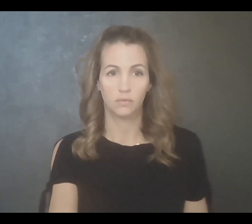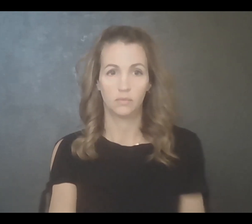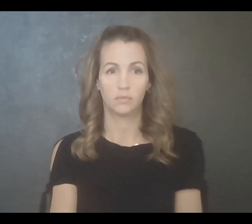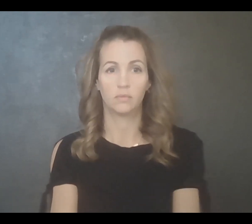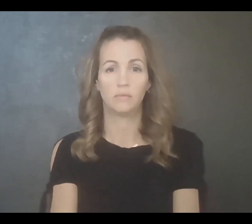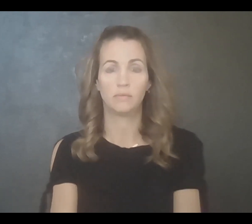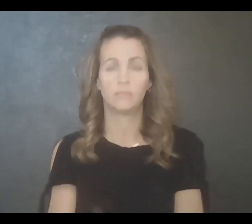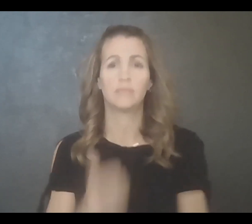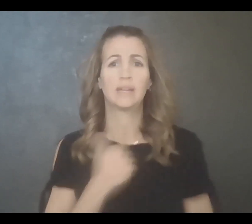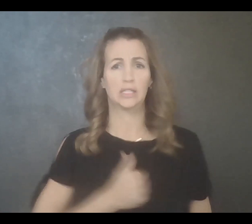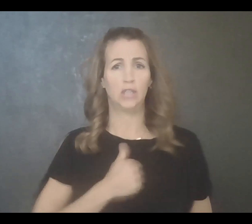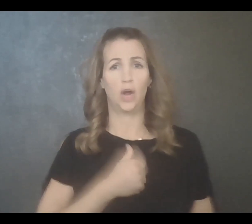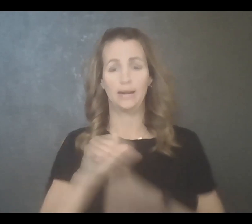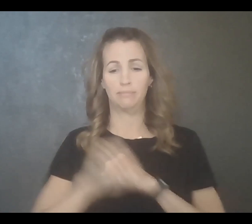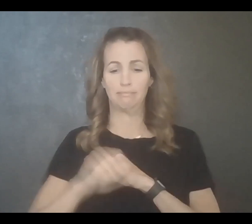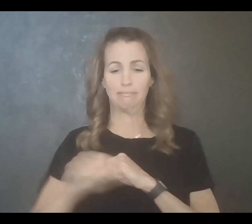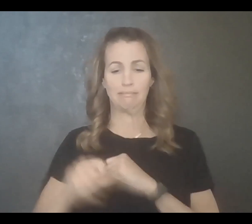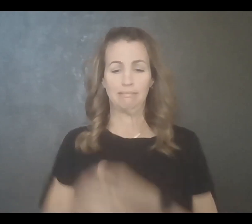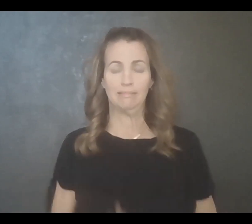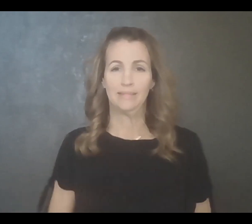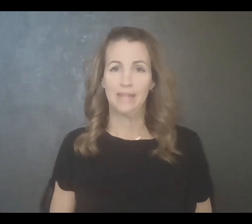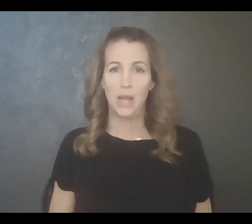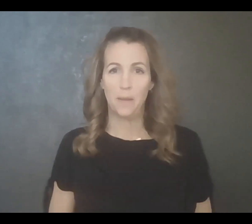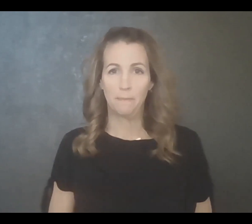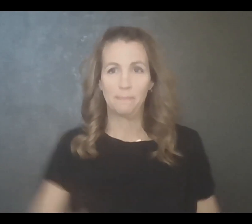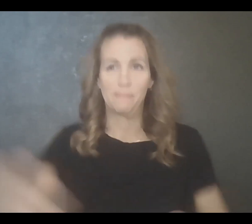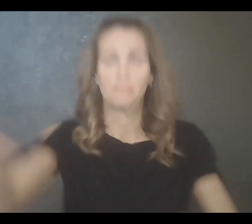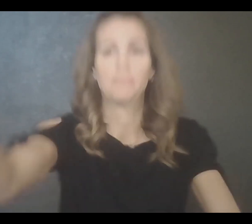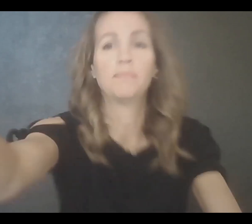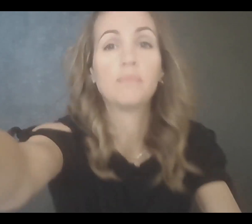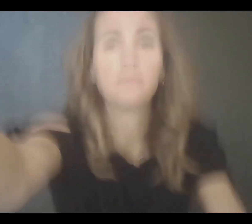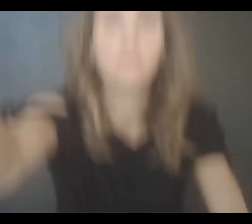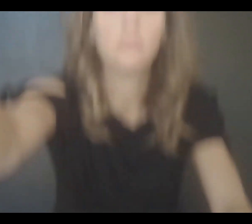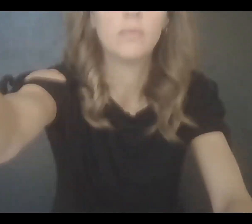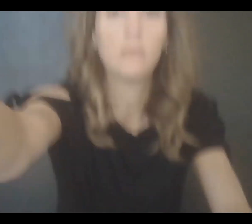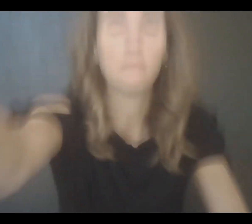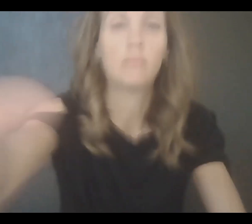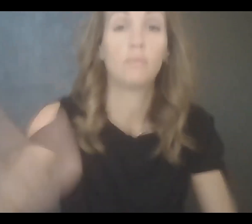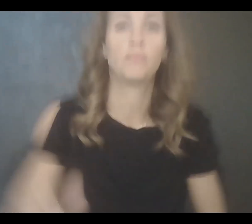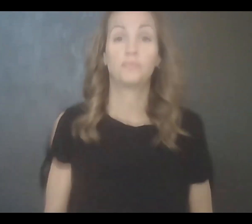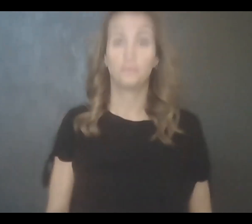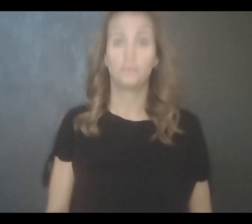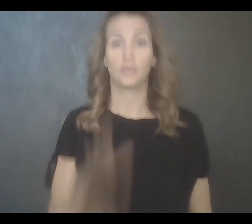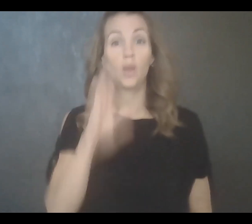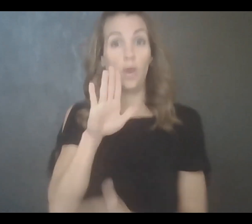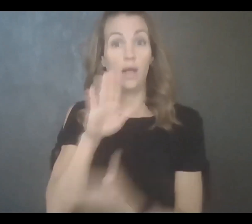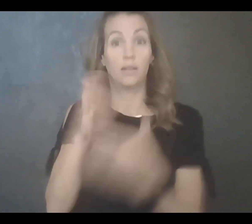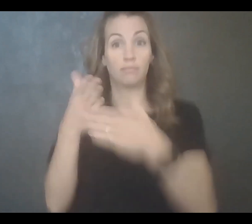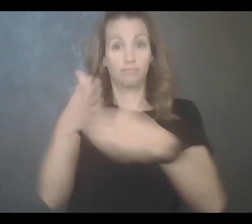I'm sorry, it's taking me just a second here to assign these, but we'll be there in just a second.